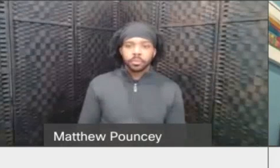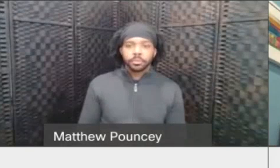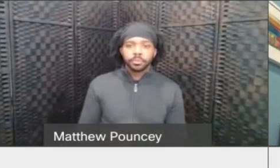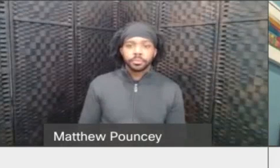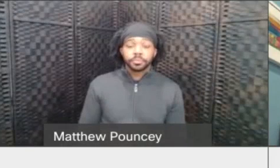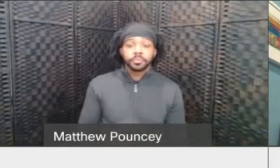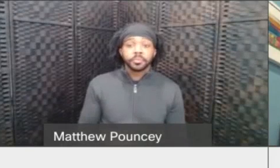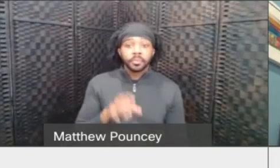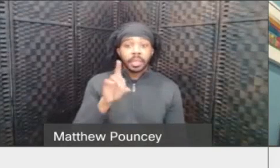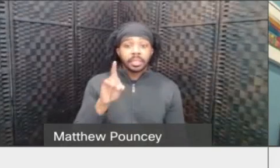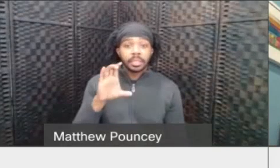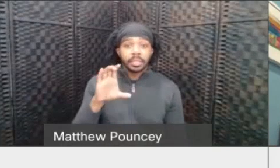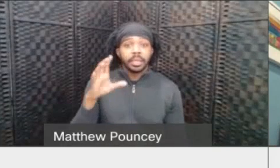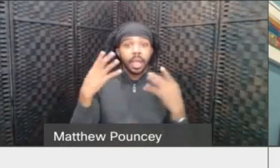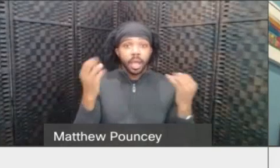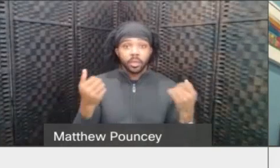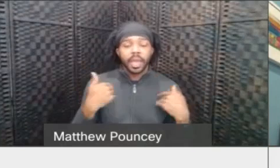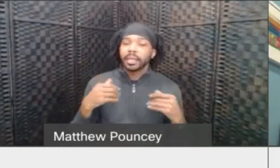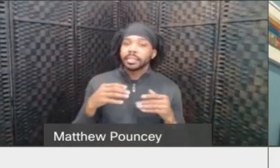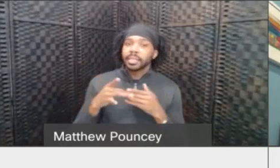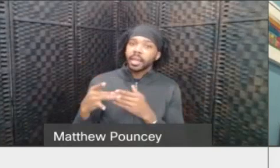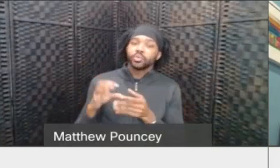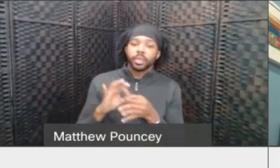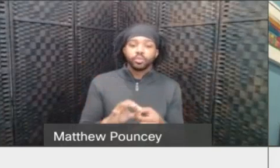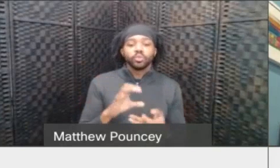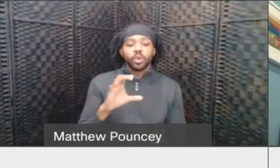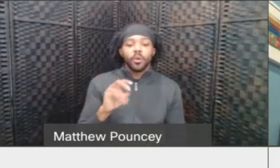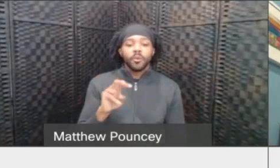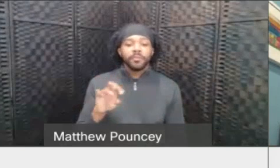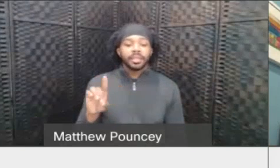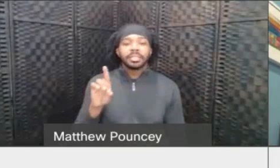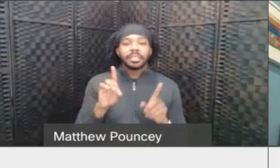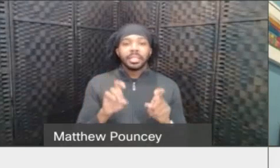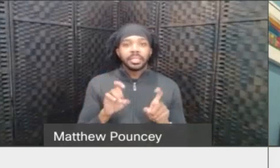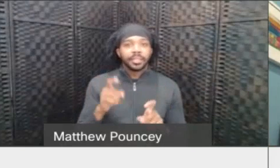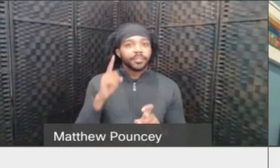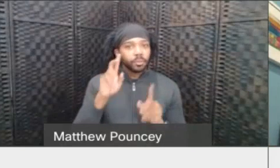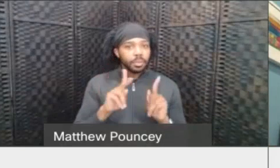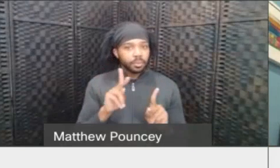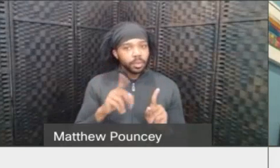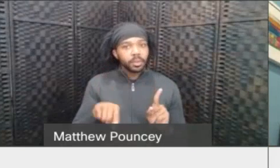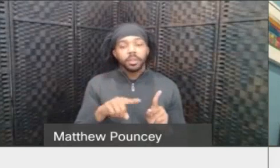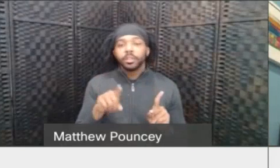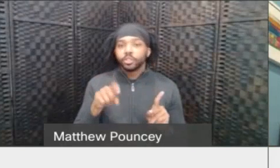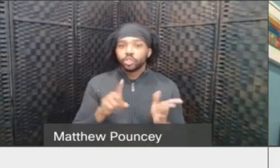DC Health has guidance about COVID testing for people. You should consult the